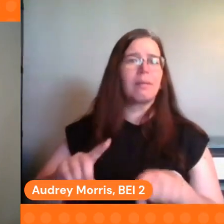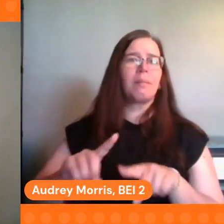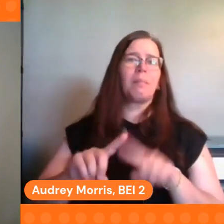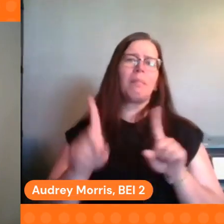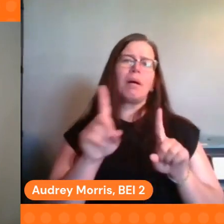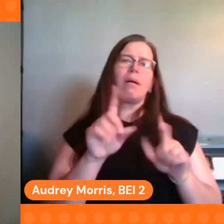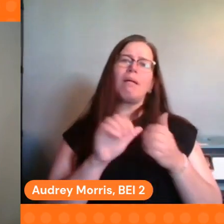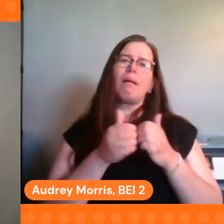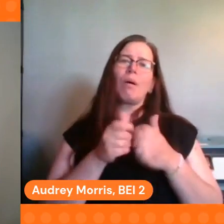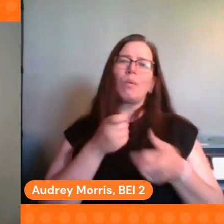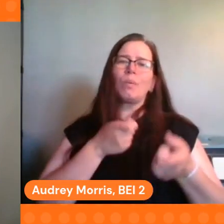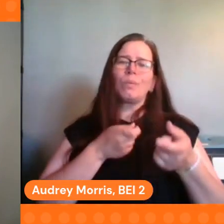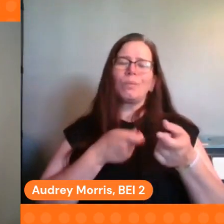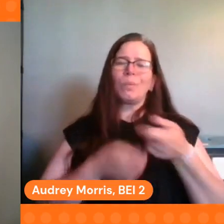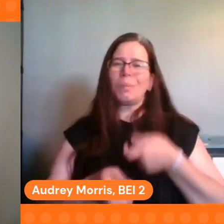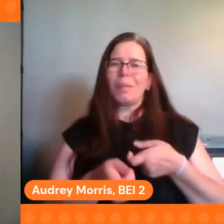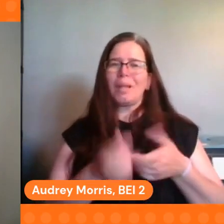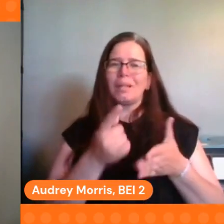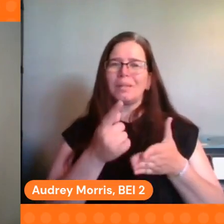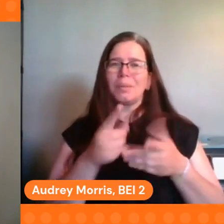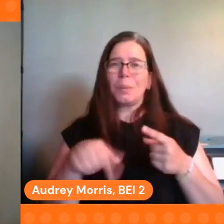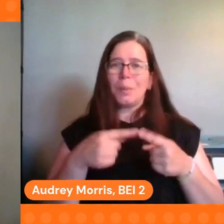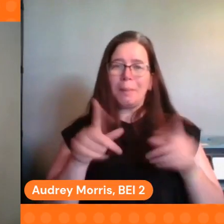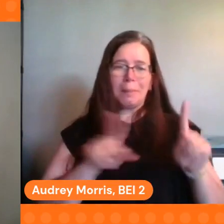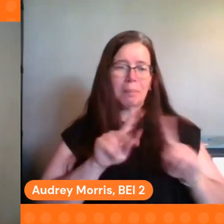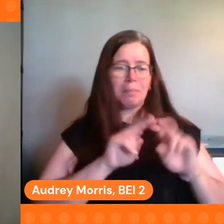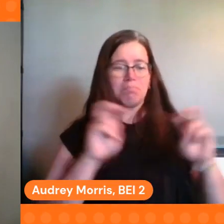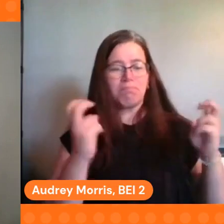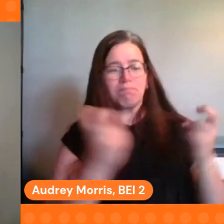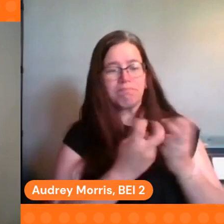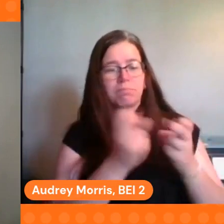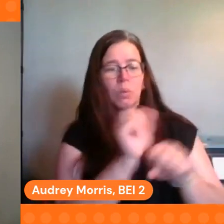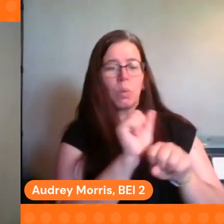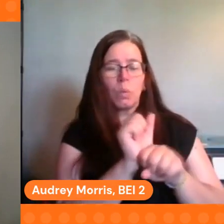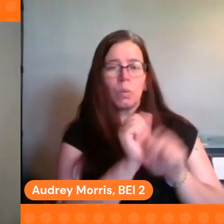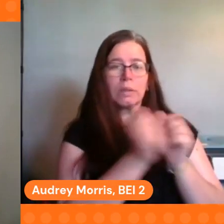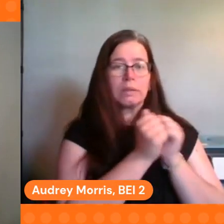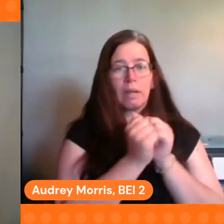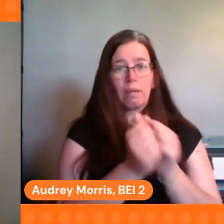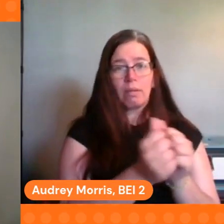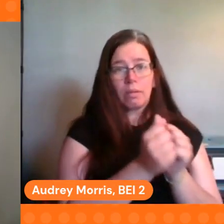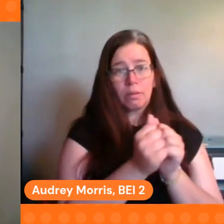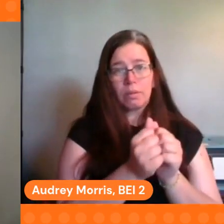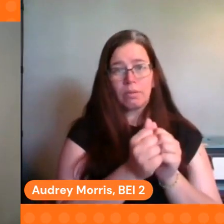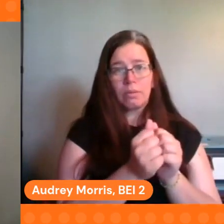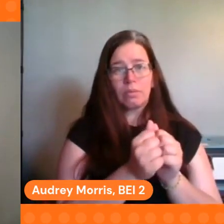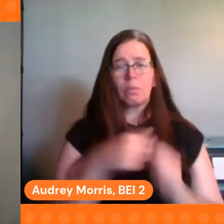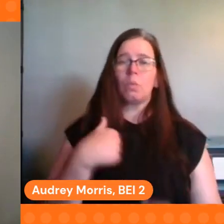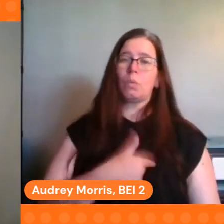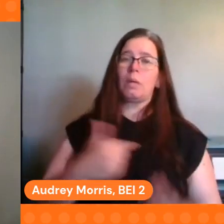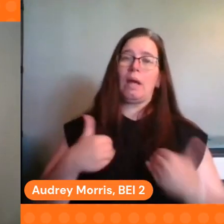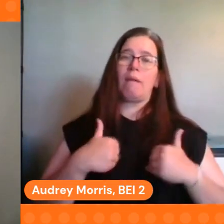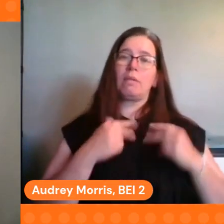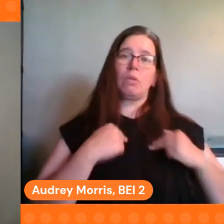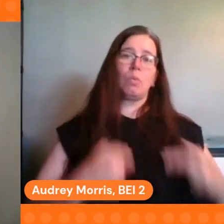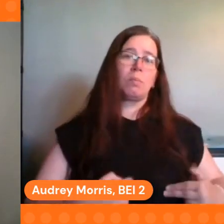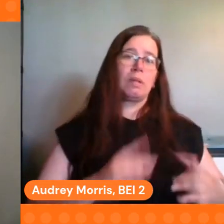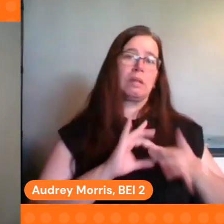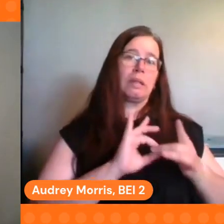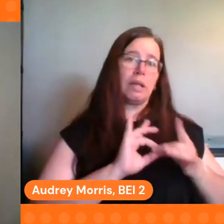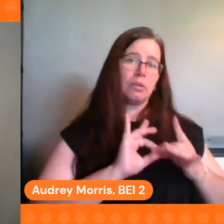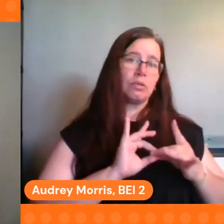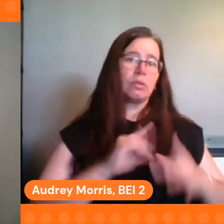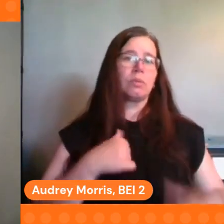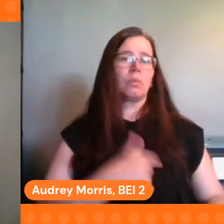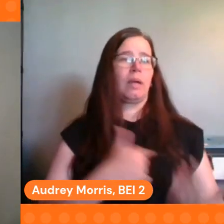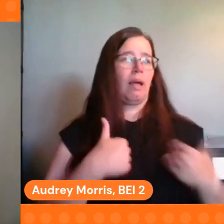when people like sitting down and working together. So we have like human connection, and we have ability